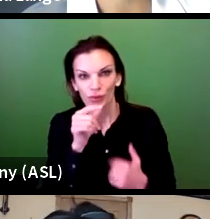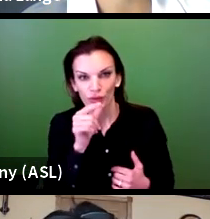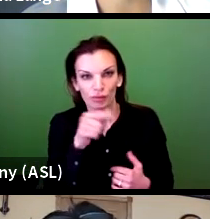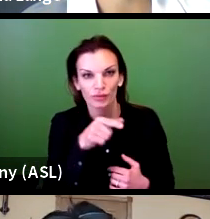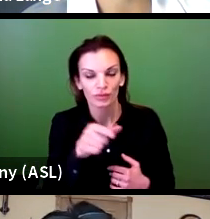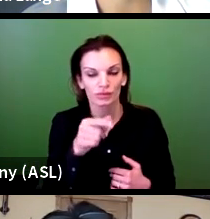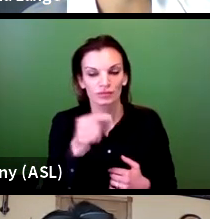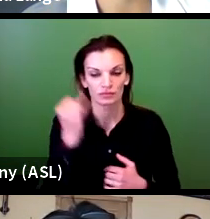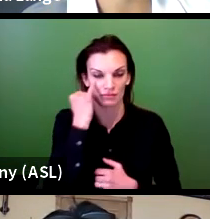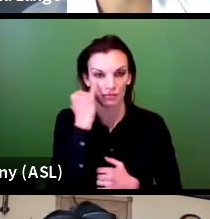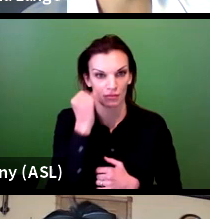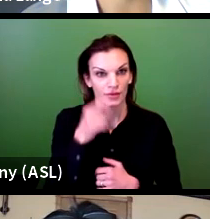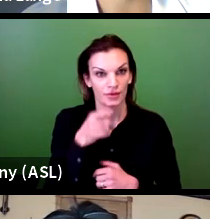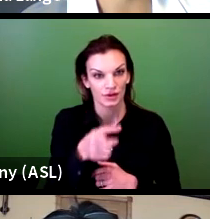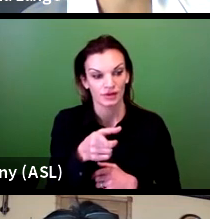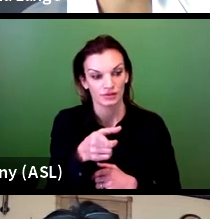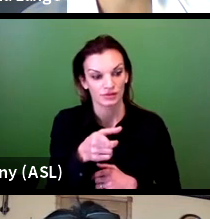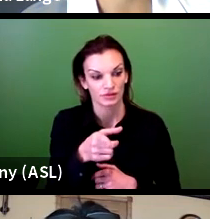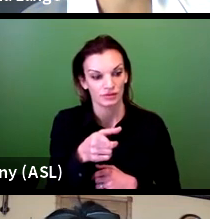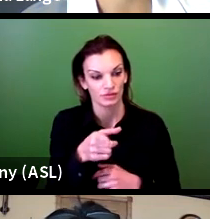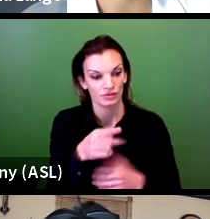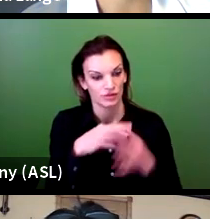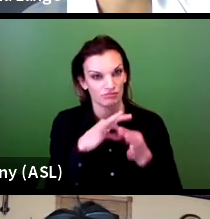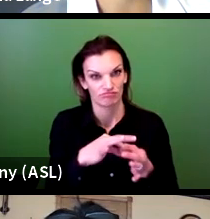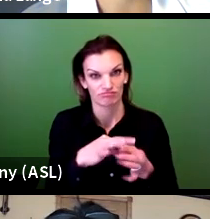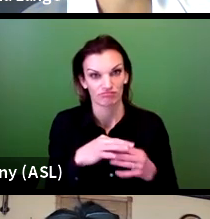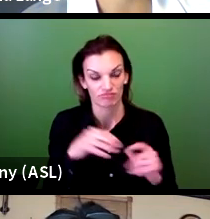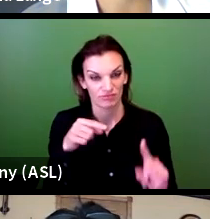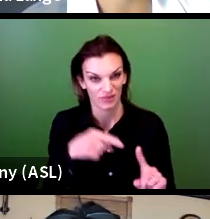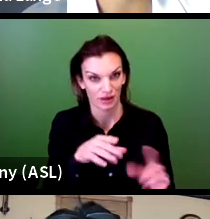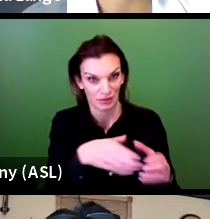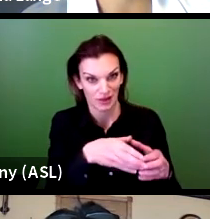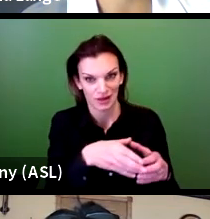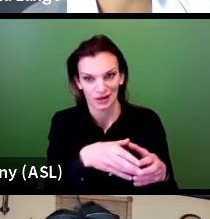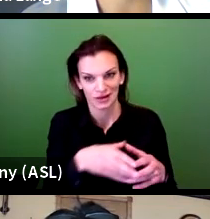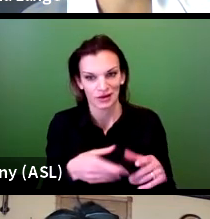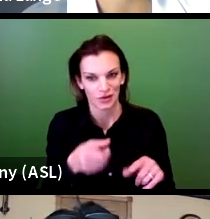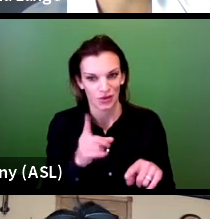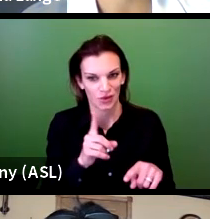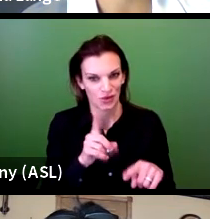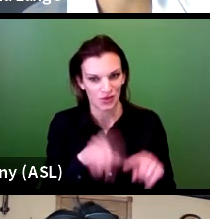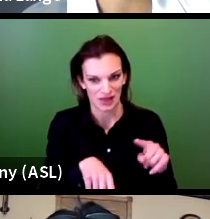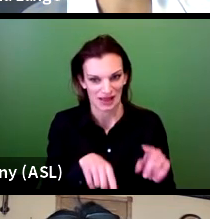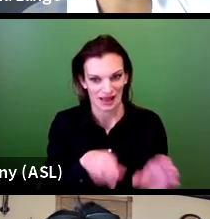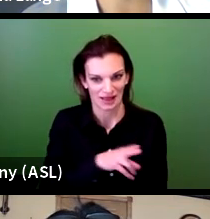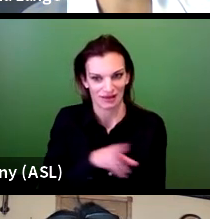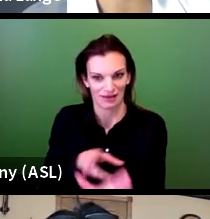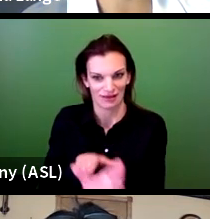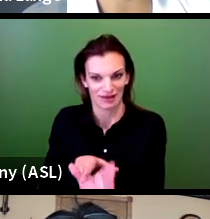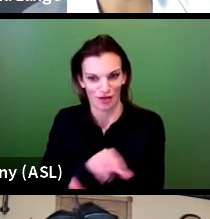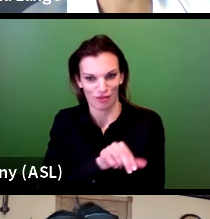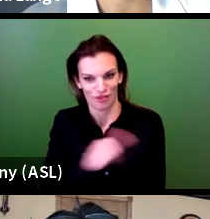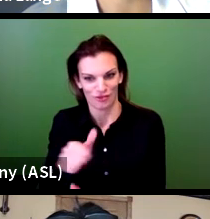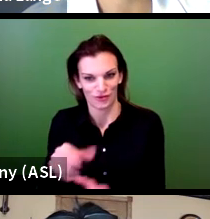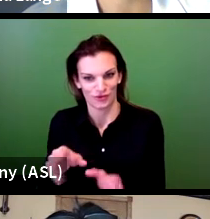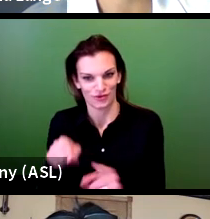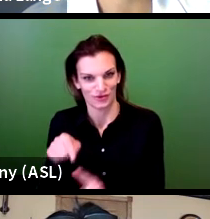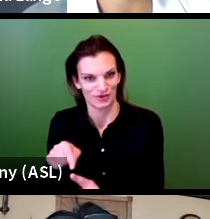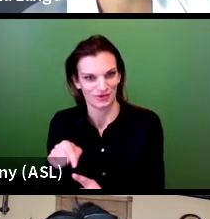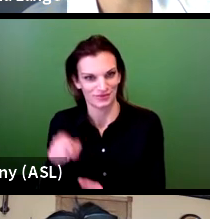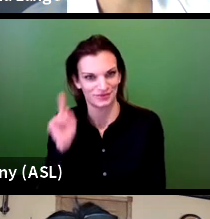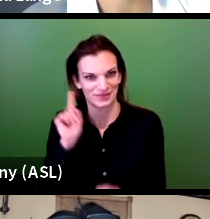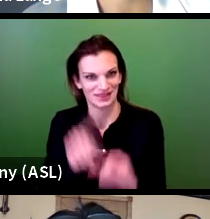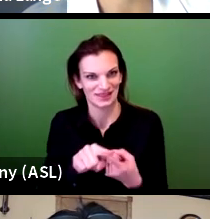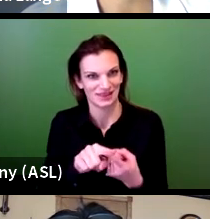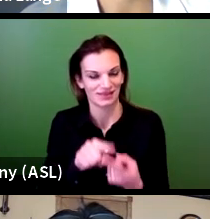part of one committee, then you can't be part of another committee until there's no more interest. And